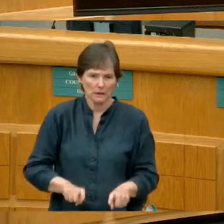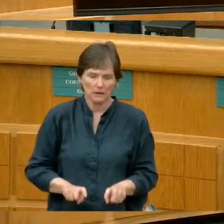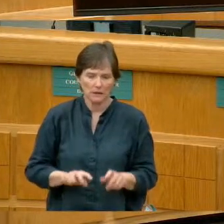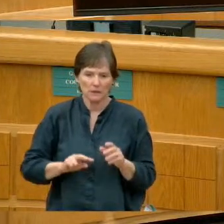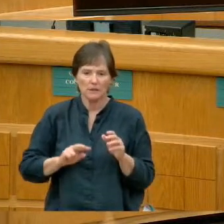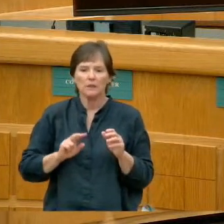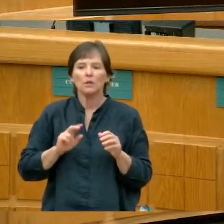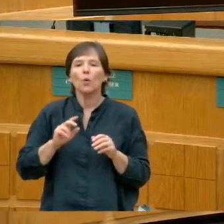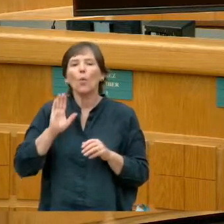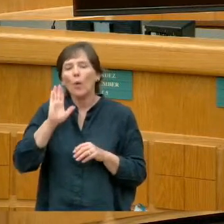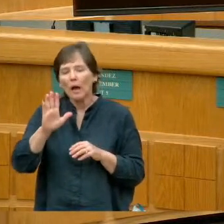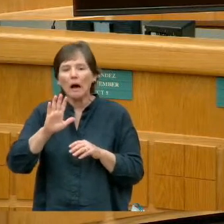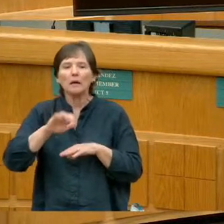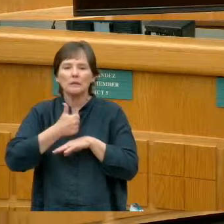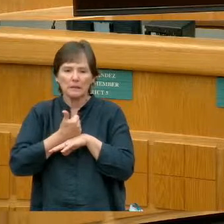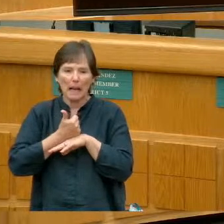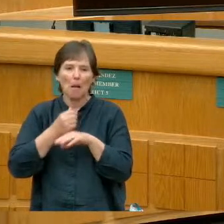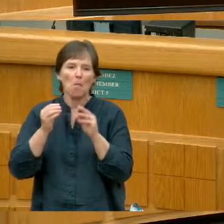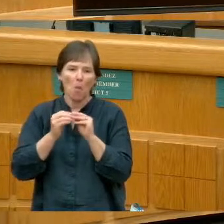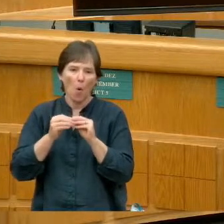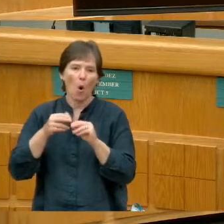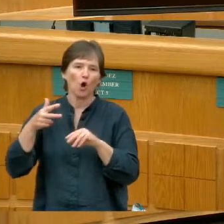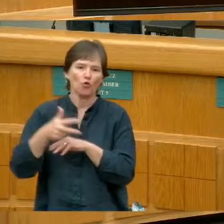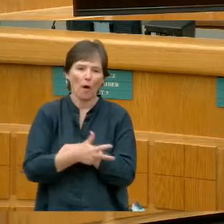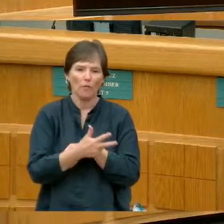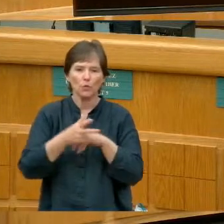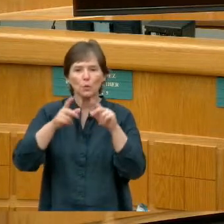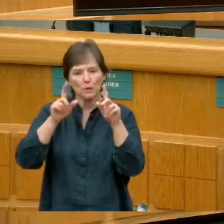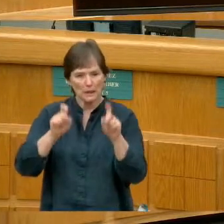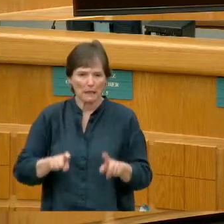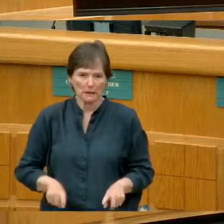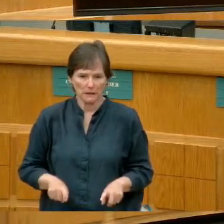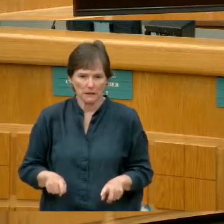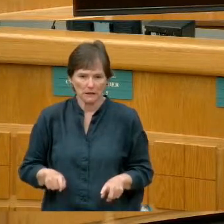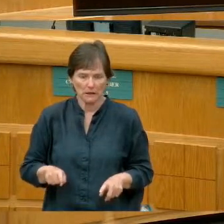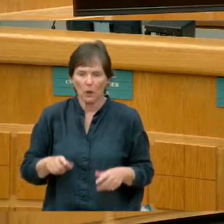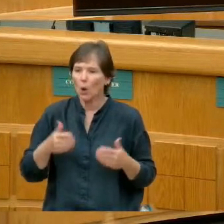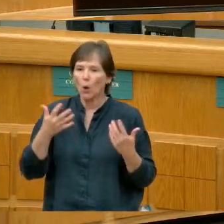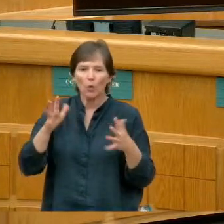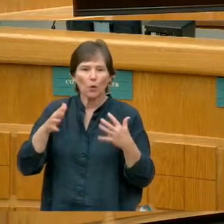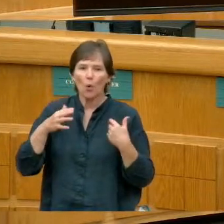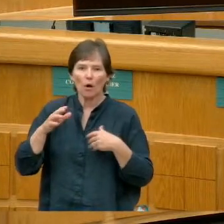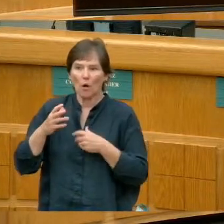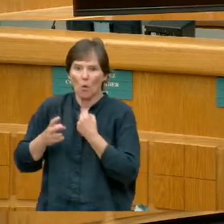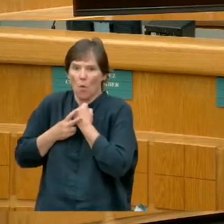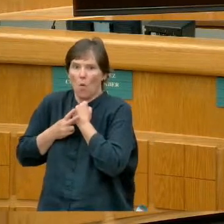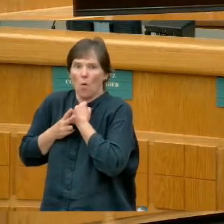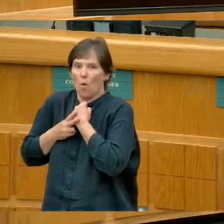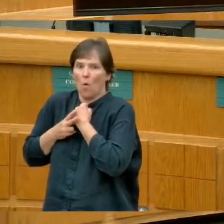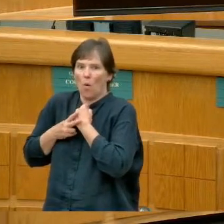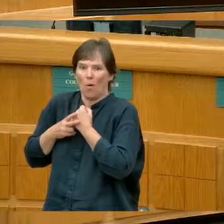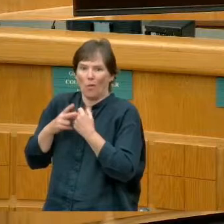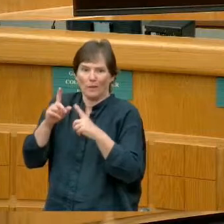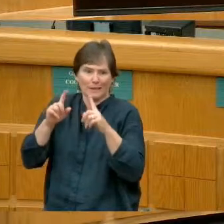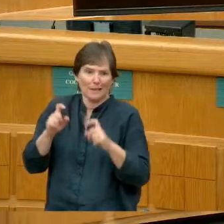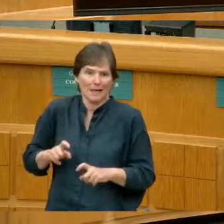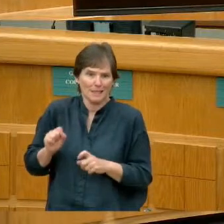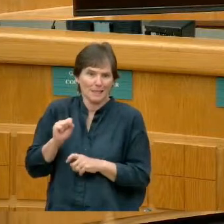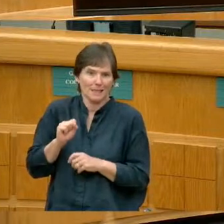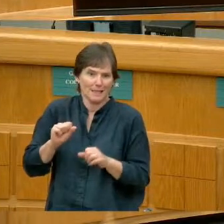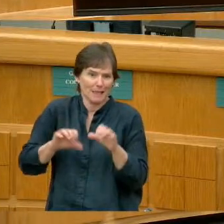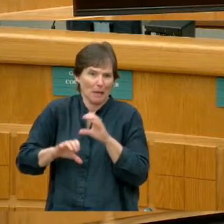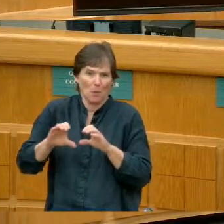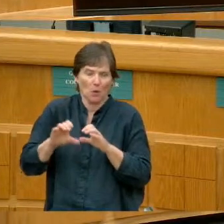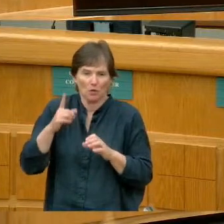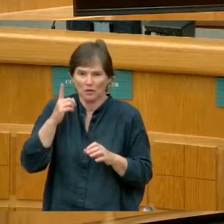drive-through. So we don't want to keep any supplies in our possession if we can actually utilize them for the community. So I